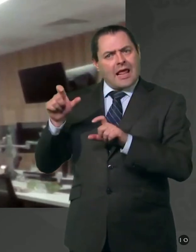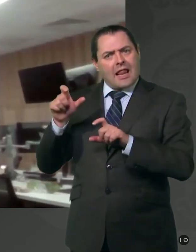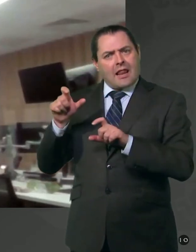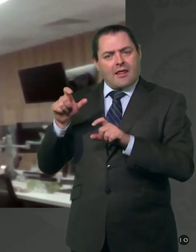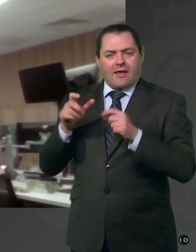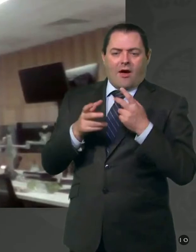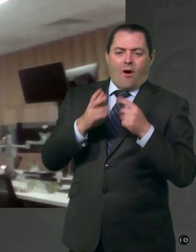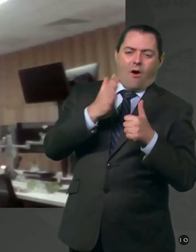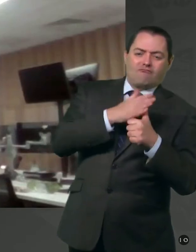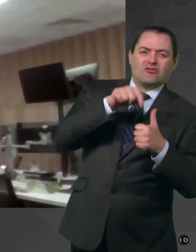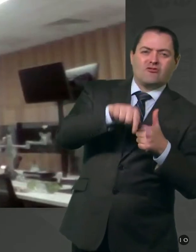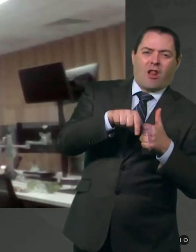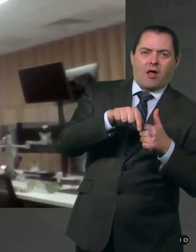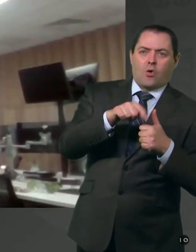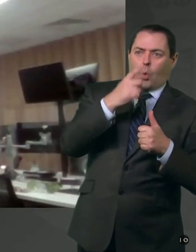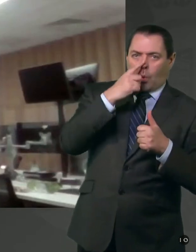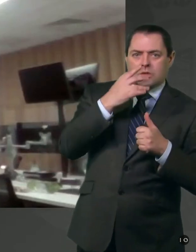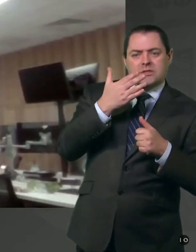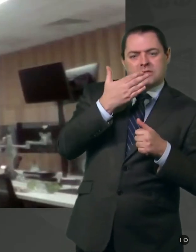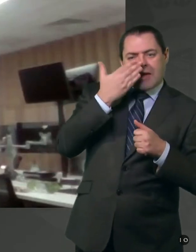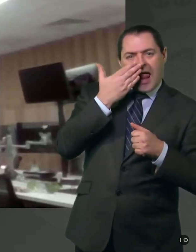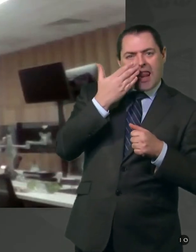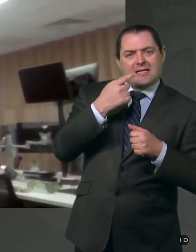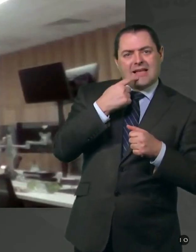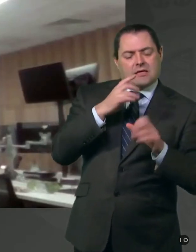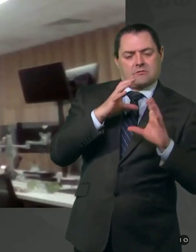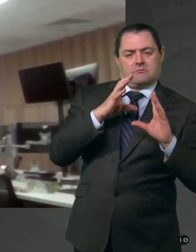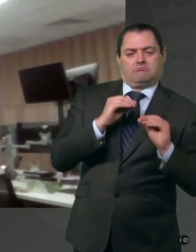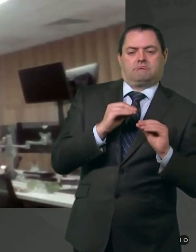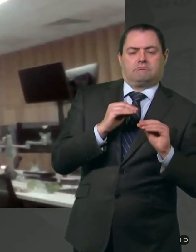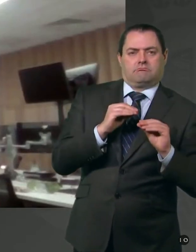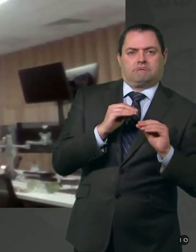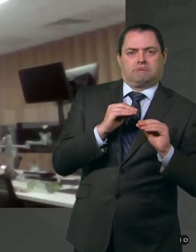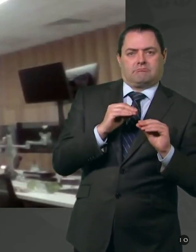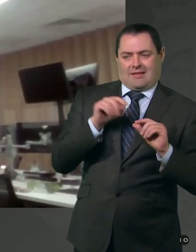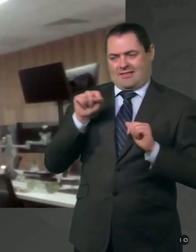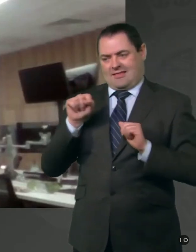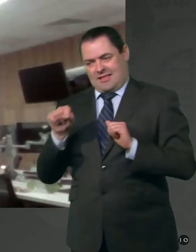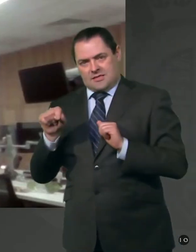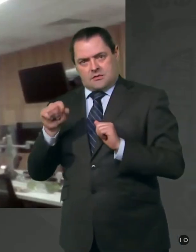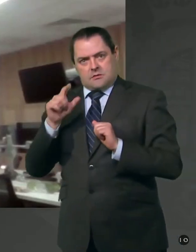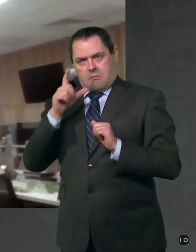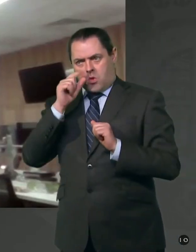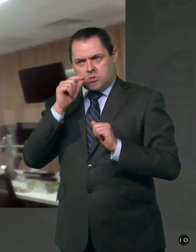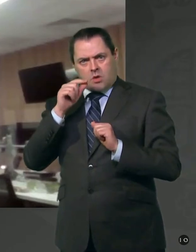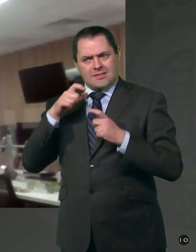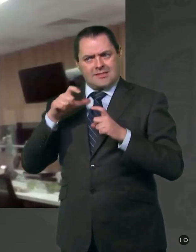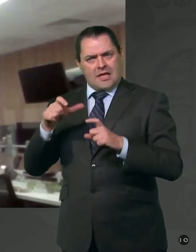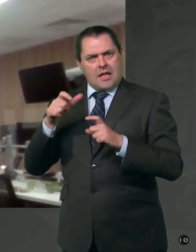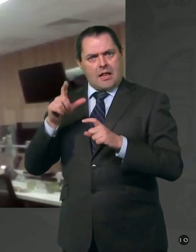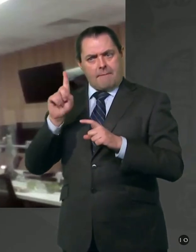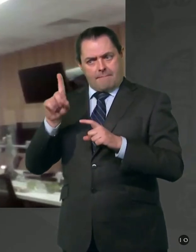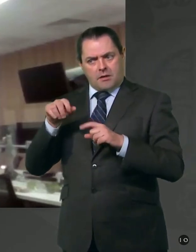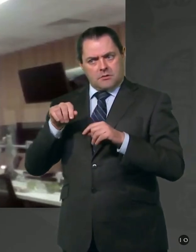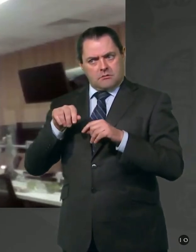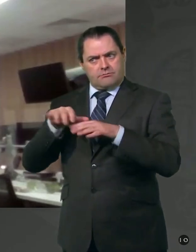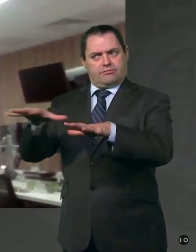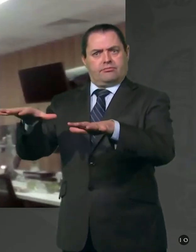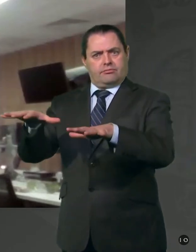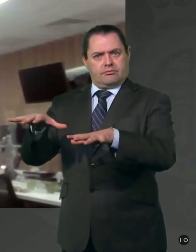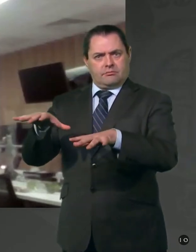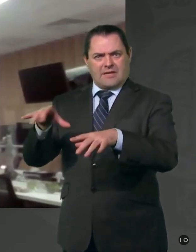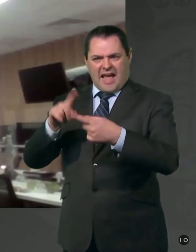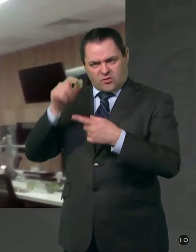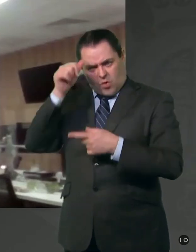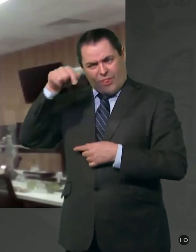evidence suggests the new UK variant is 30 to 40% more lethal for those who catch it. Has that figure